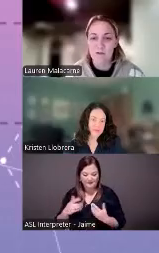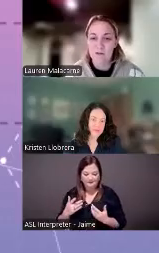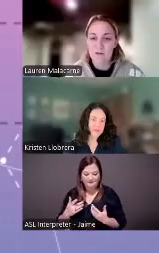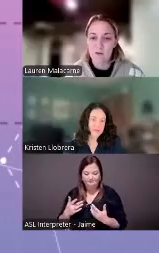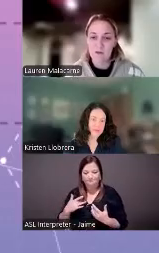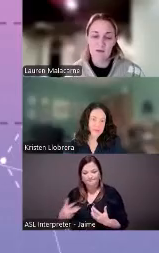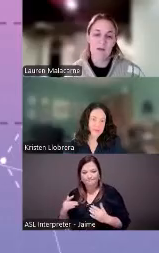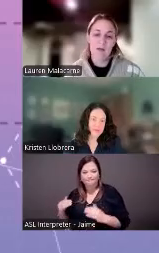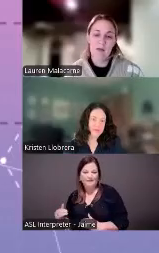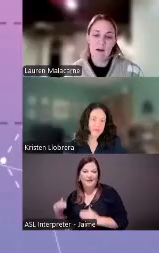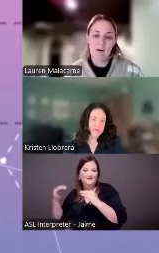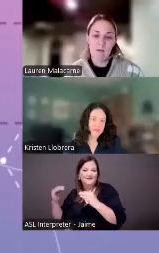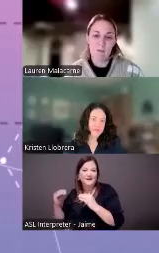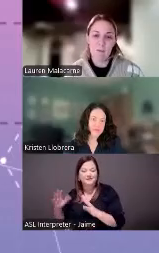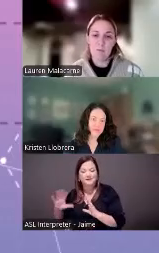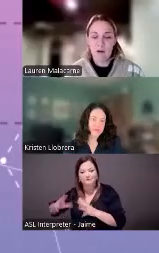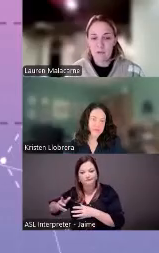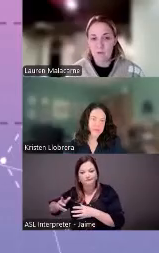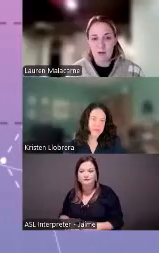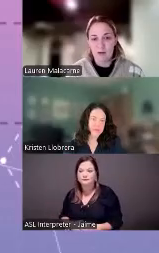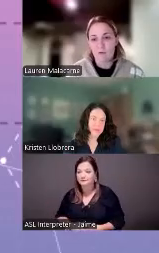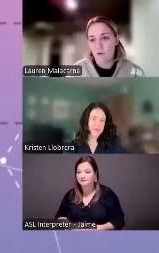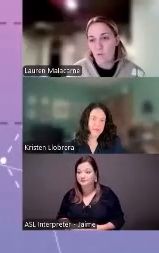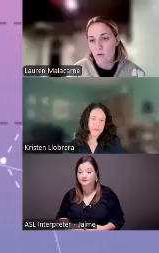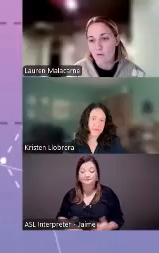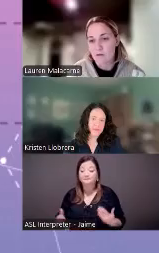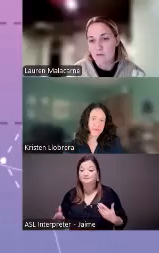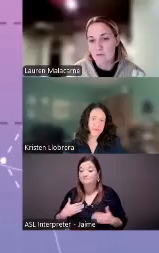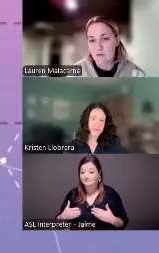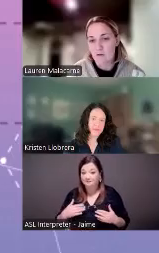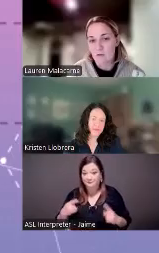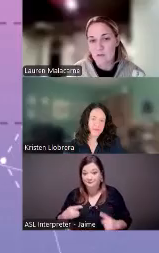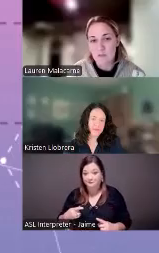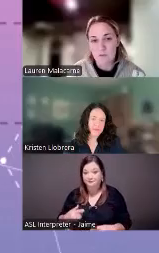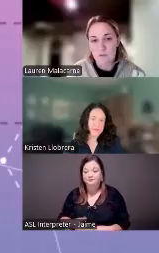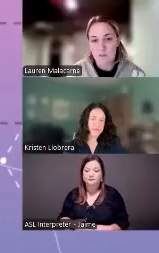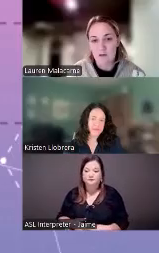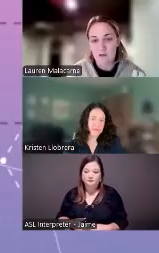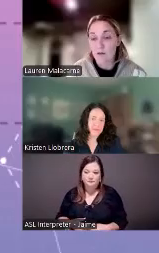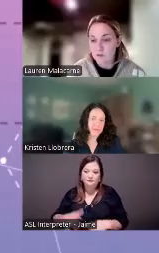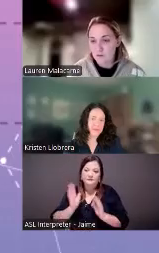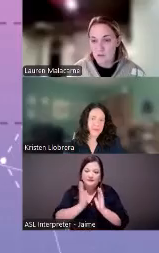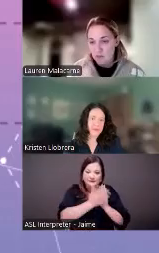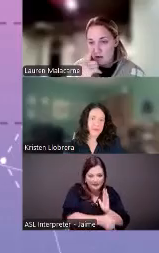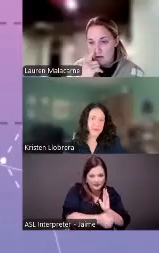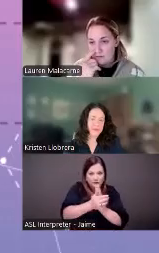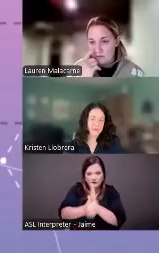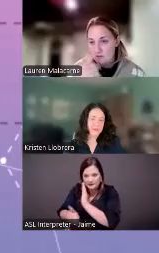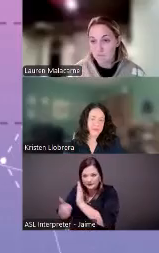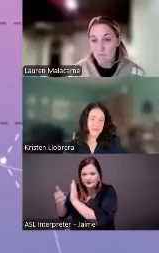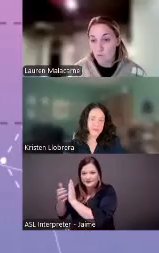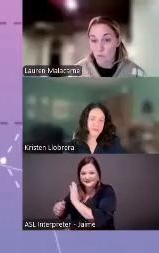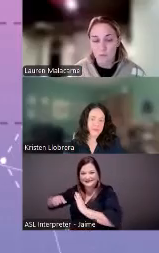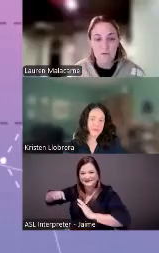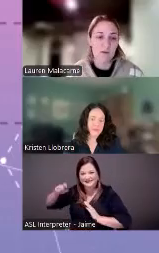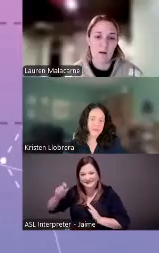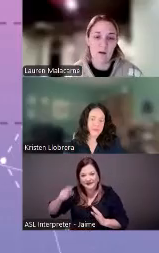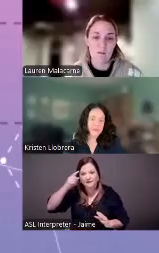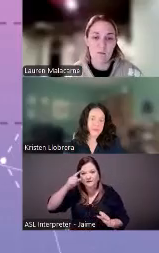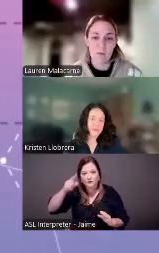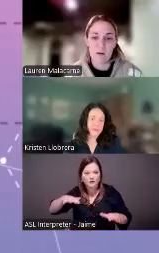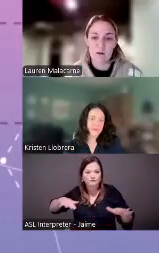into the advanced bucket. But either way, kind of the core of it is there are these skills that are necessary to access the